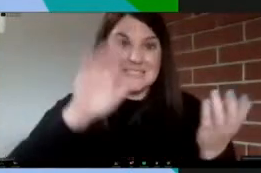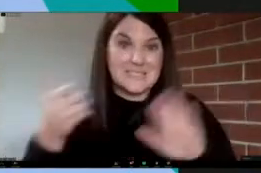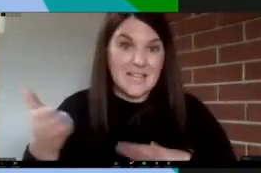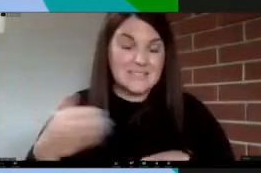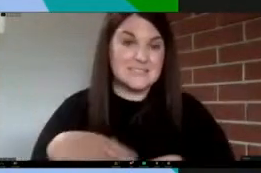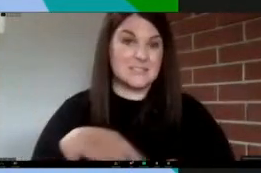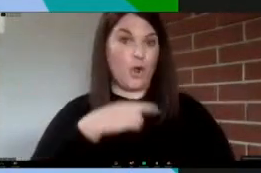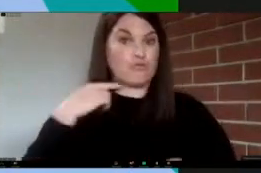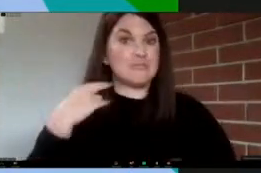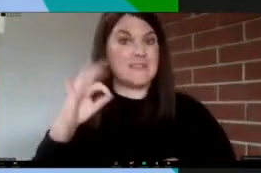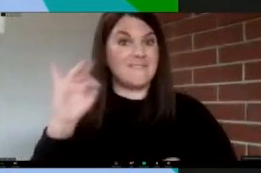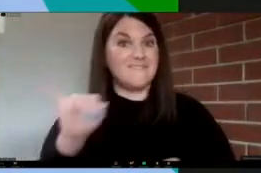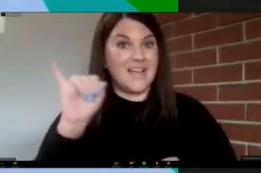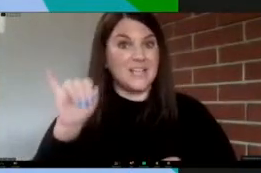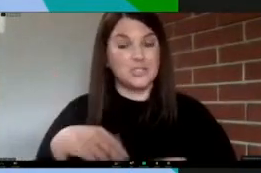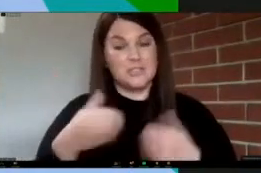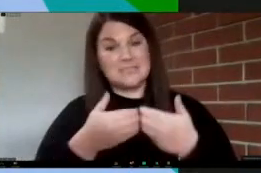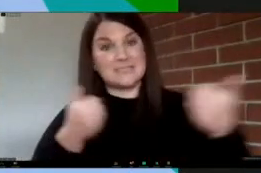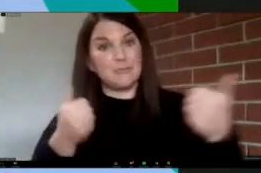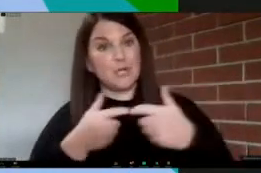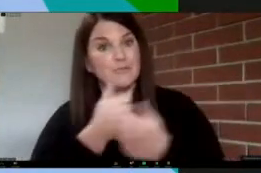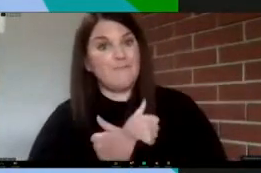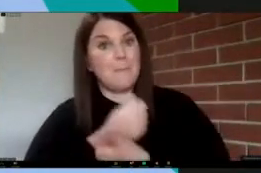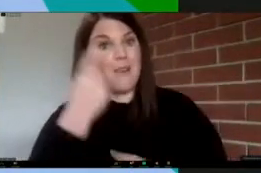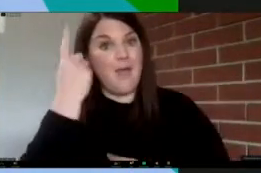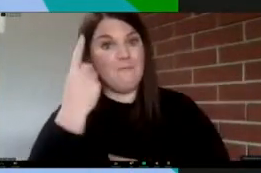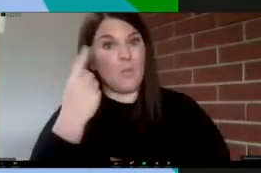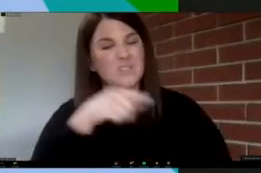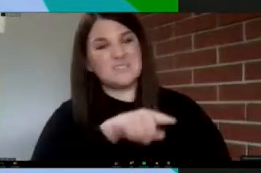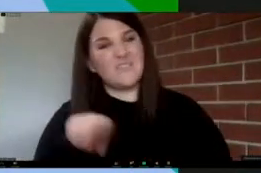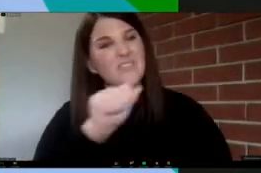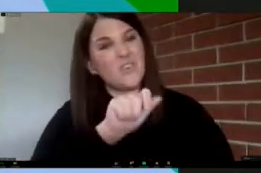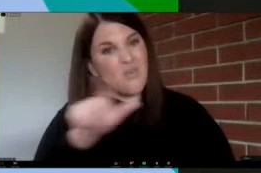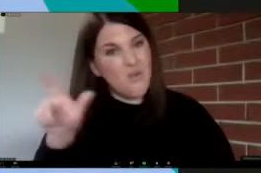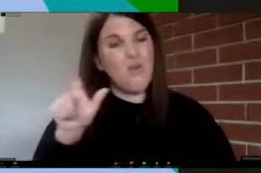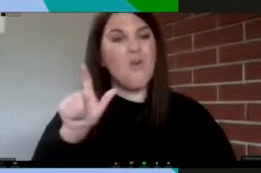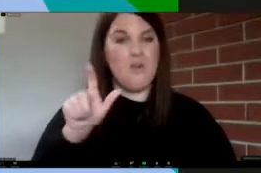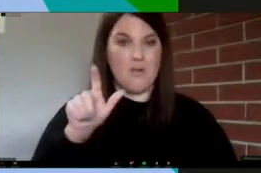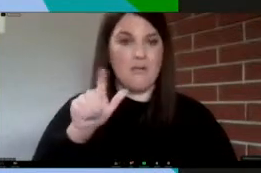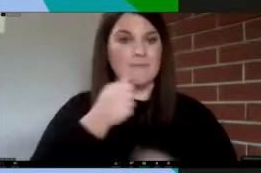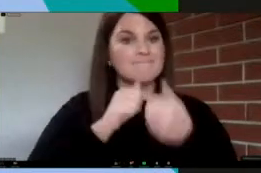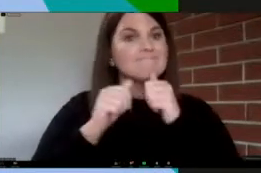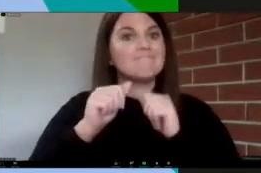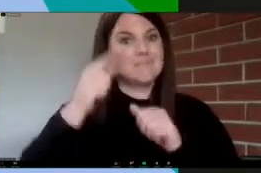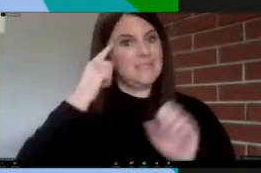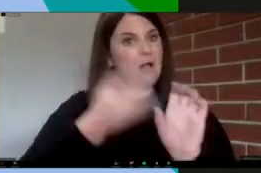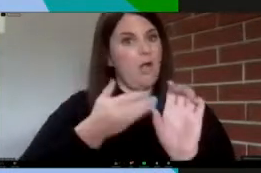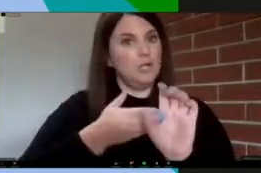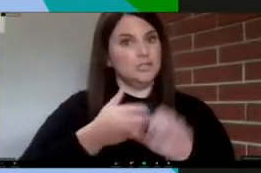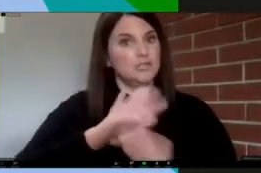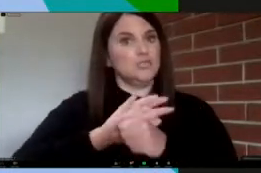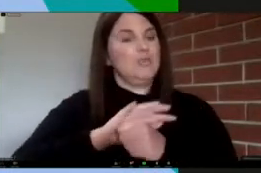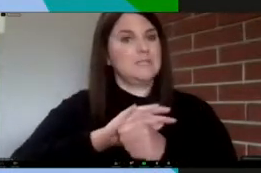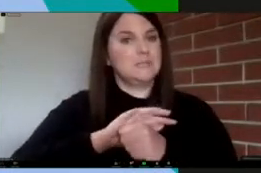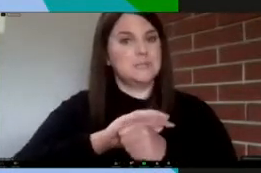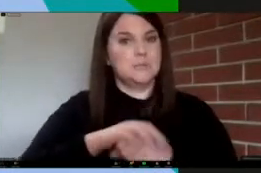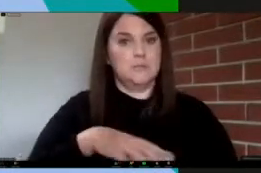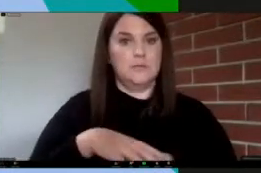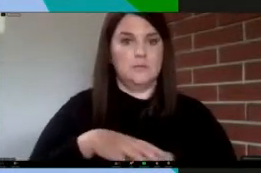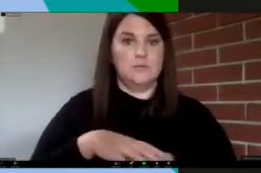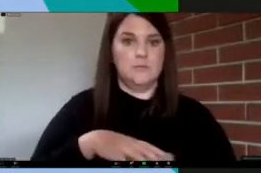infection, separation from loved ones. They are all contributing factors to the psychological distresses